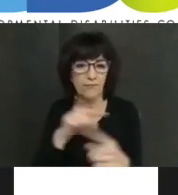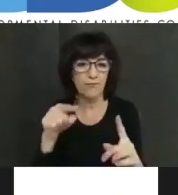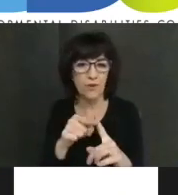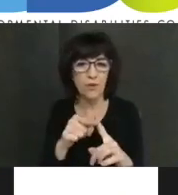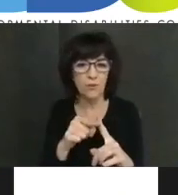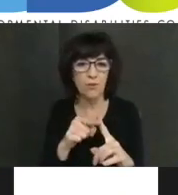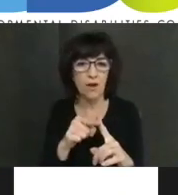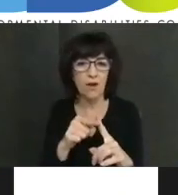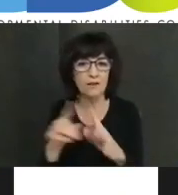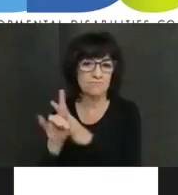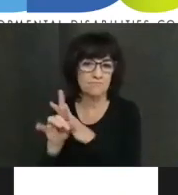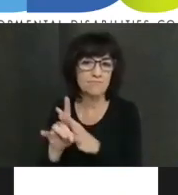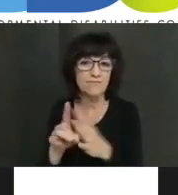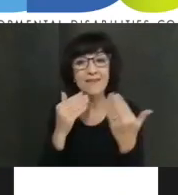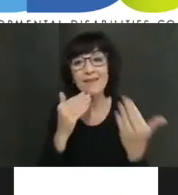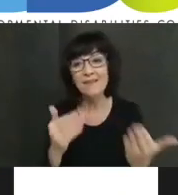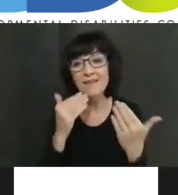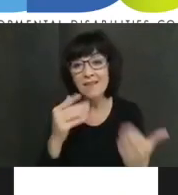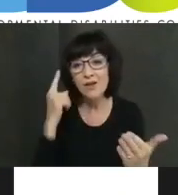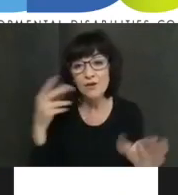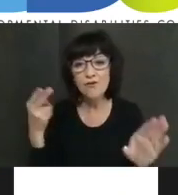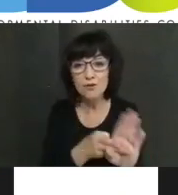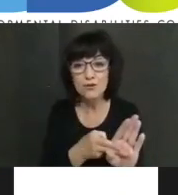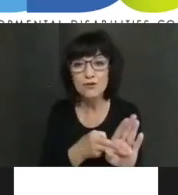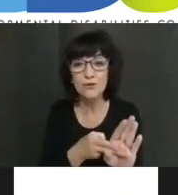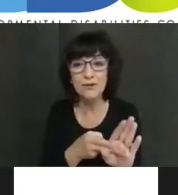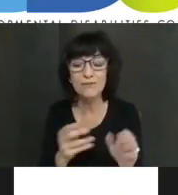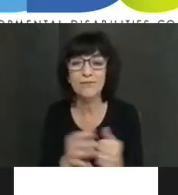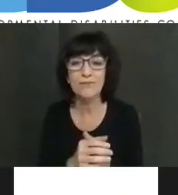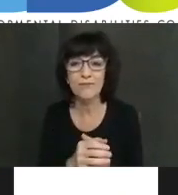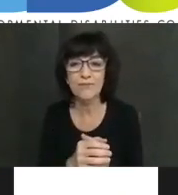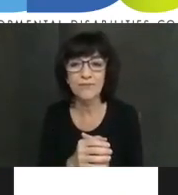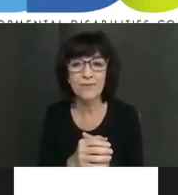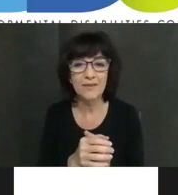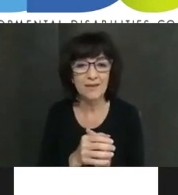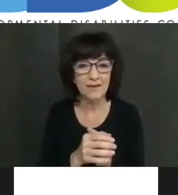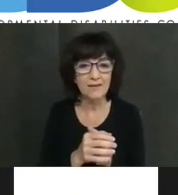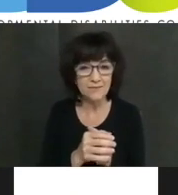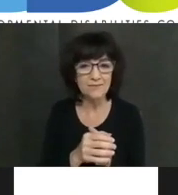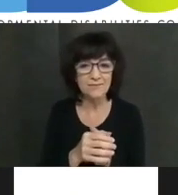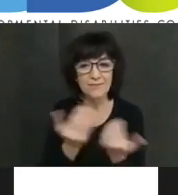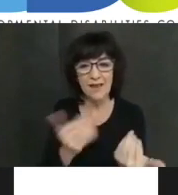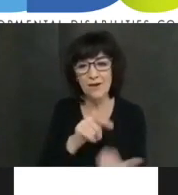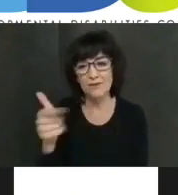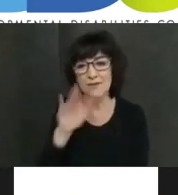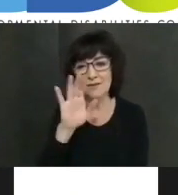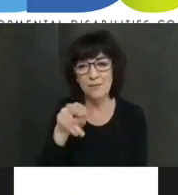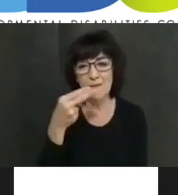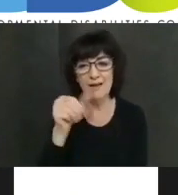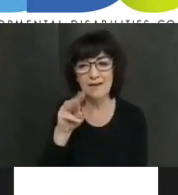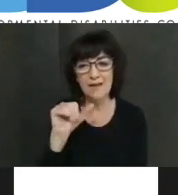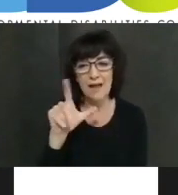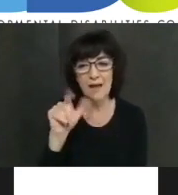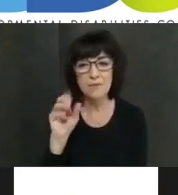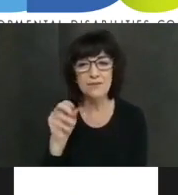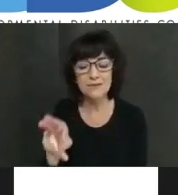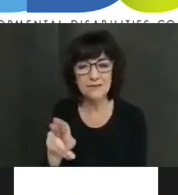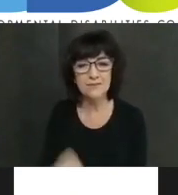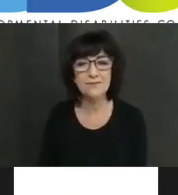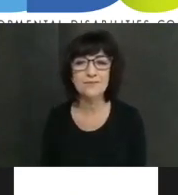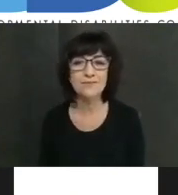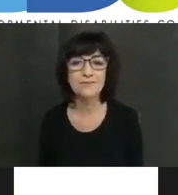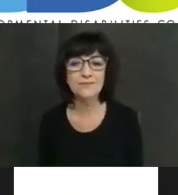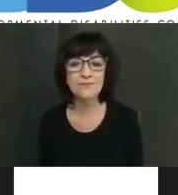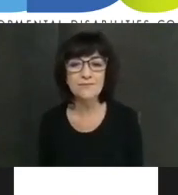you everybody again for joining. I'm going to turn it over to my colleague, Ben Hamilton. Thank you very much, Jill. It's a pleasure to be here and help with